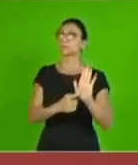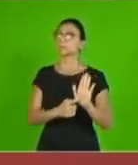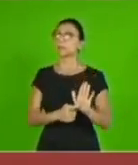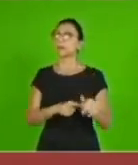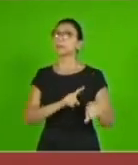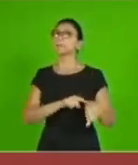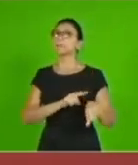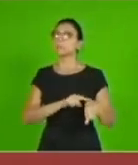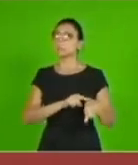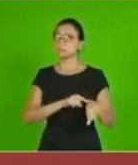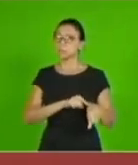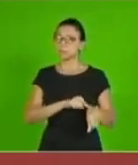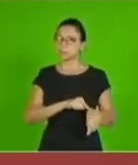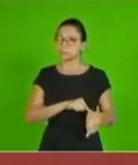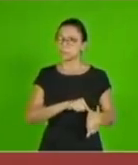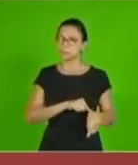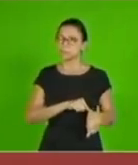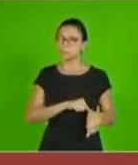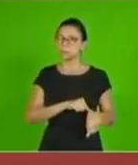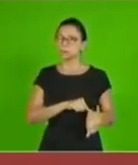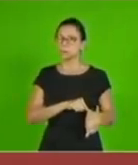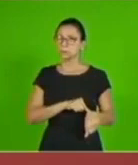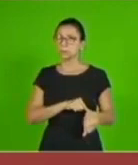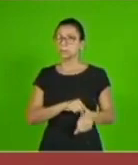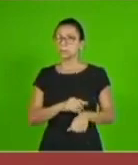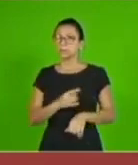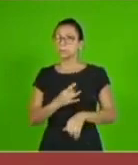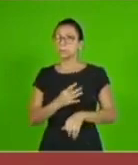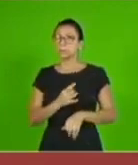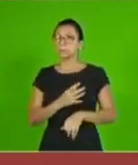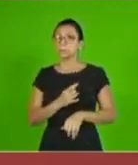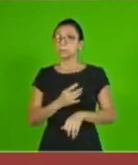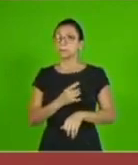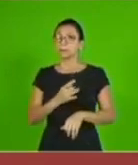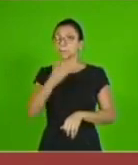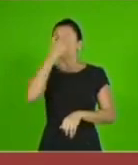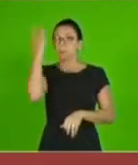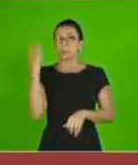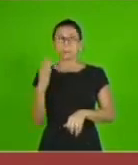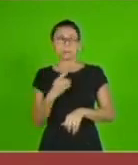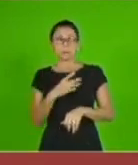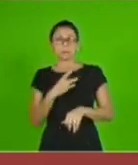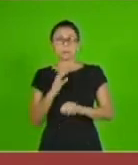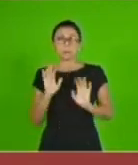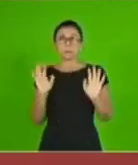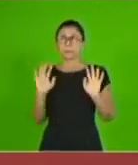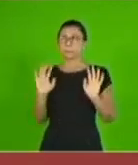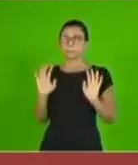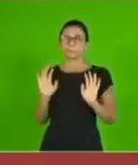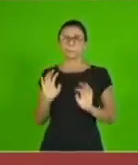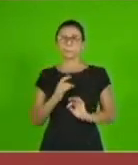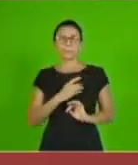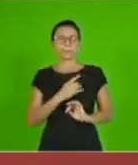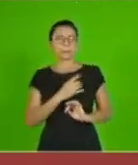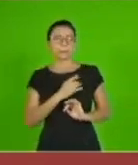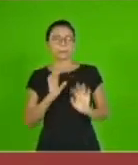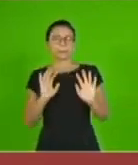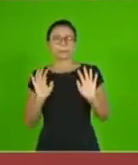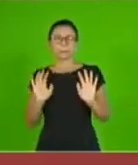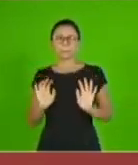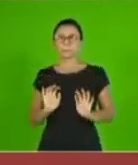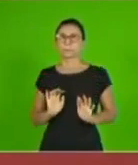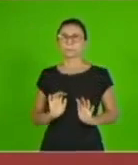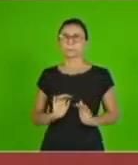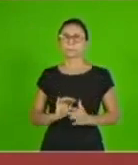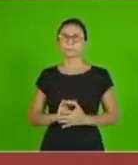the concerns of the time we are living. Jesus says that everyone's going to be living in